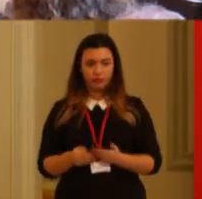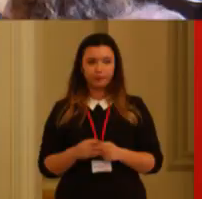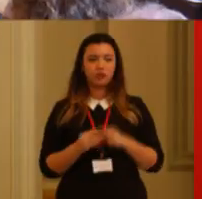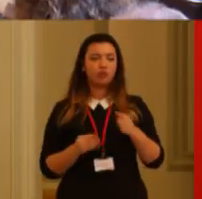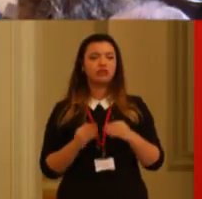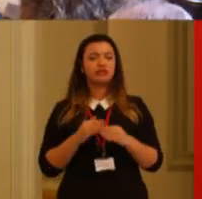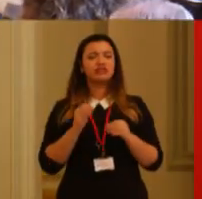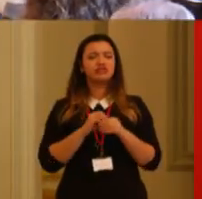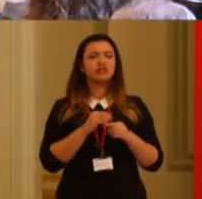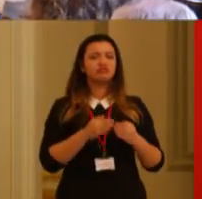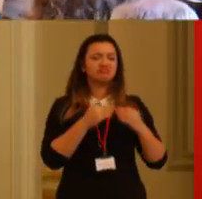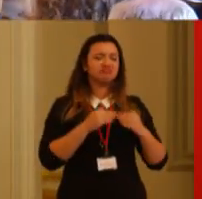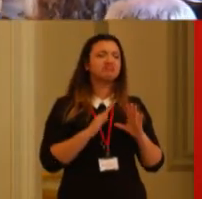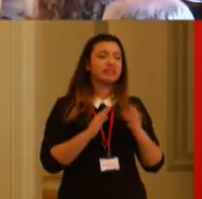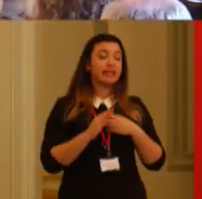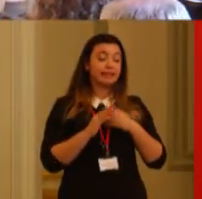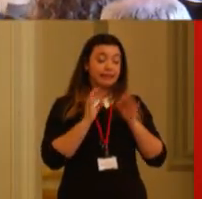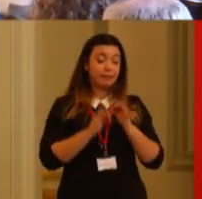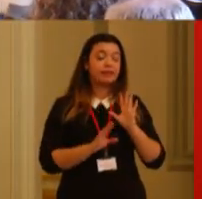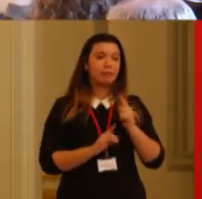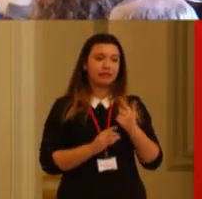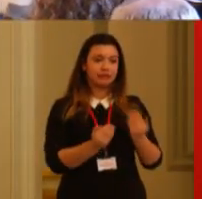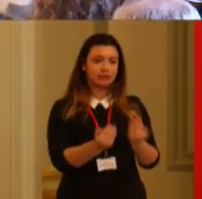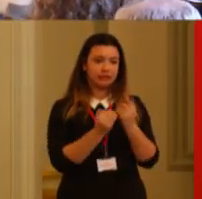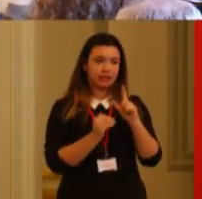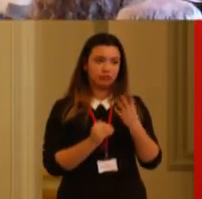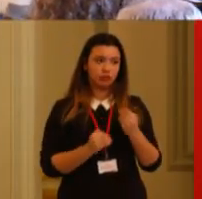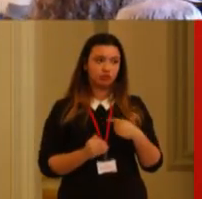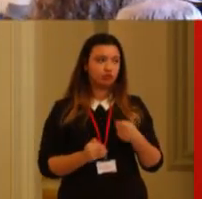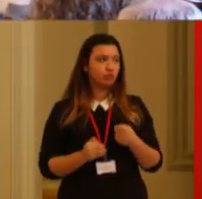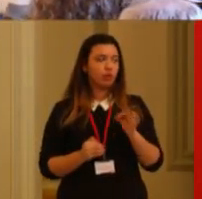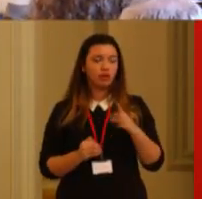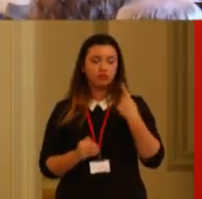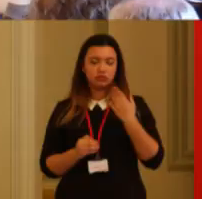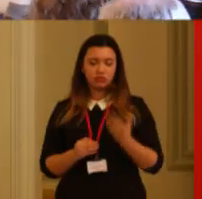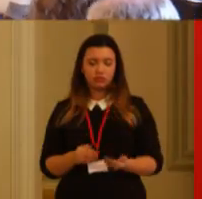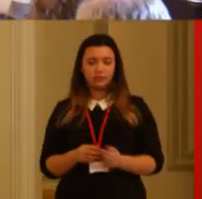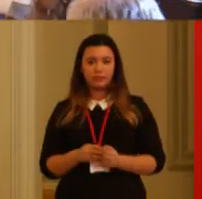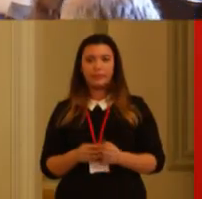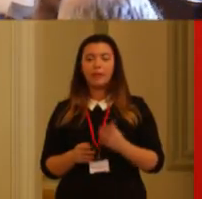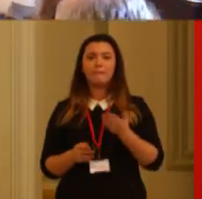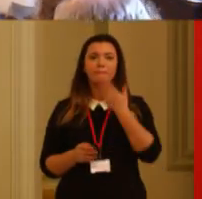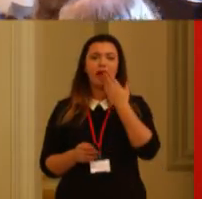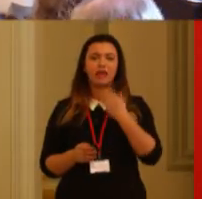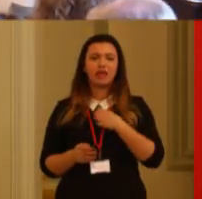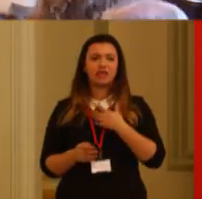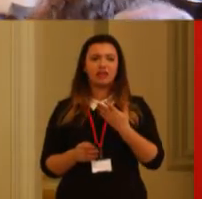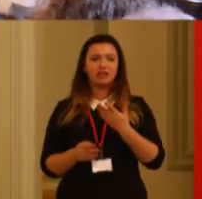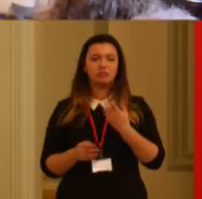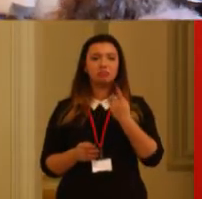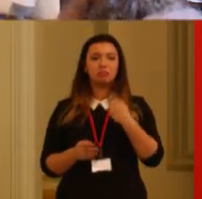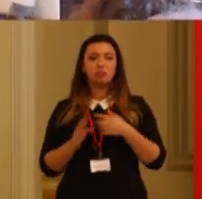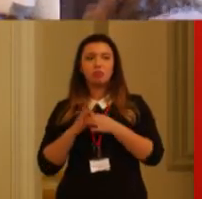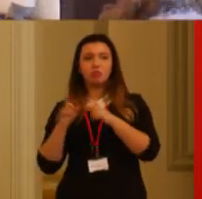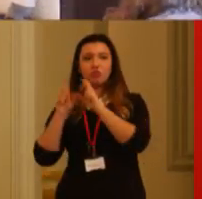need external support. That know-how doesn't happen internally altogether. They always need